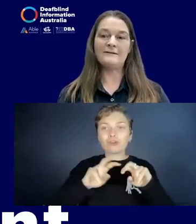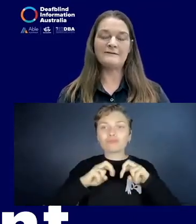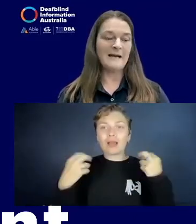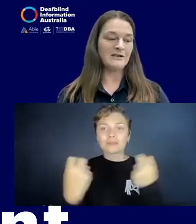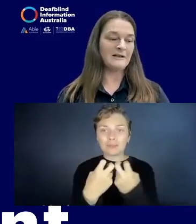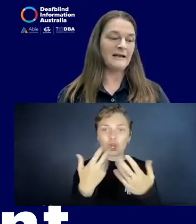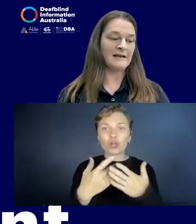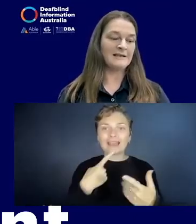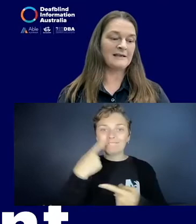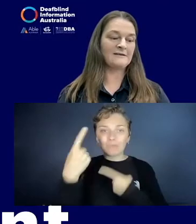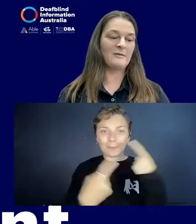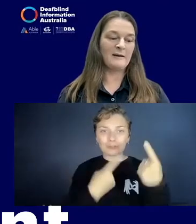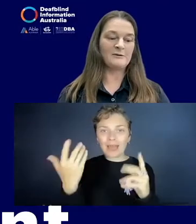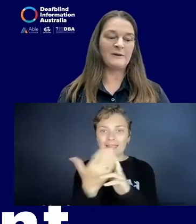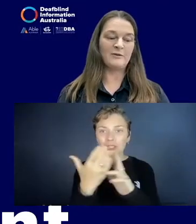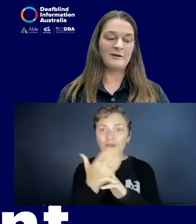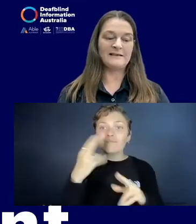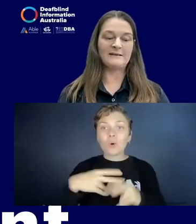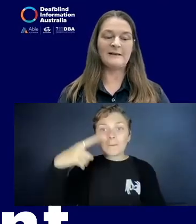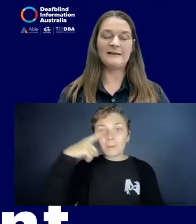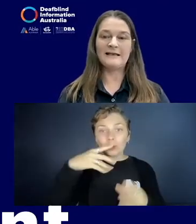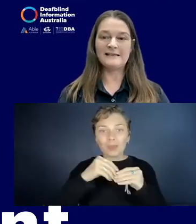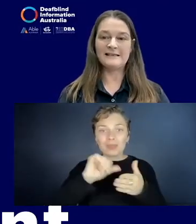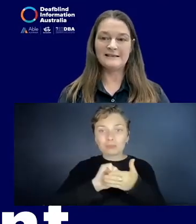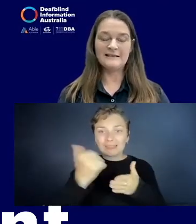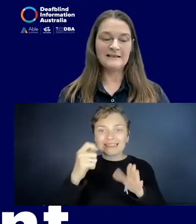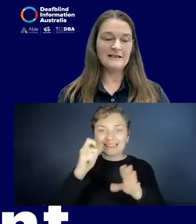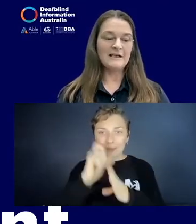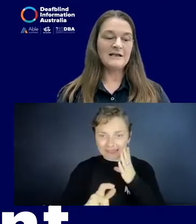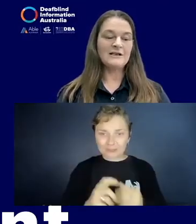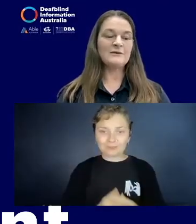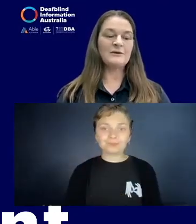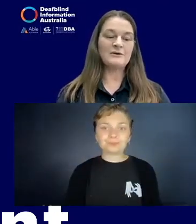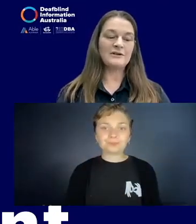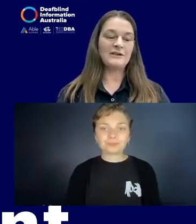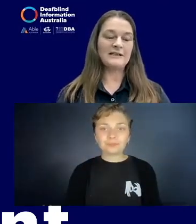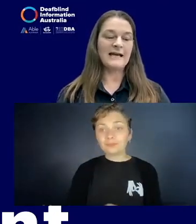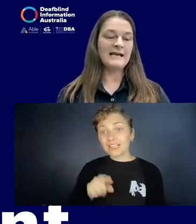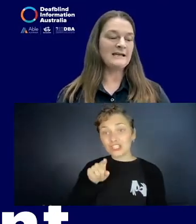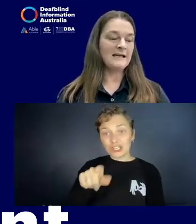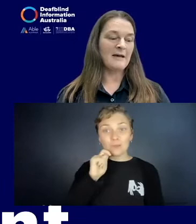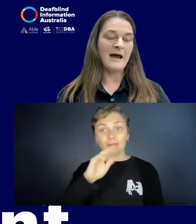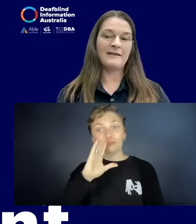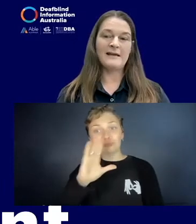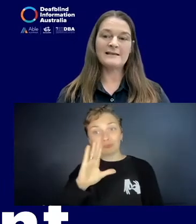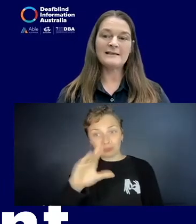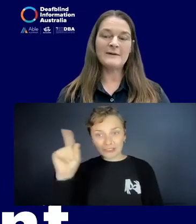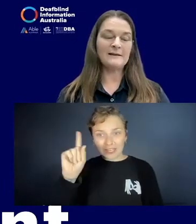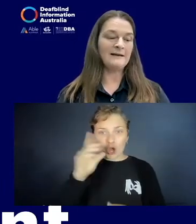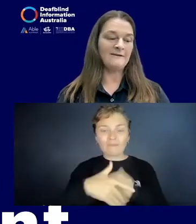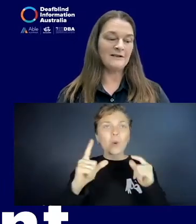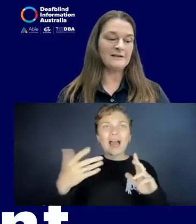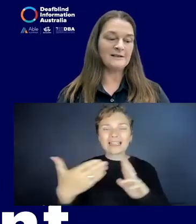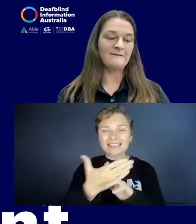on Information Access for People with Print Disabilities. She will talk to you today about the